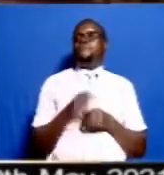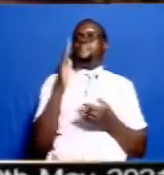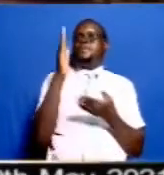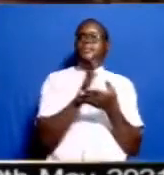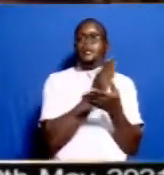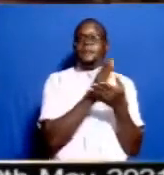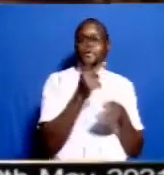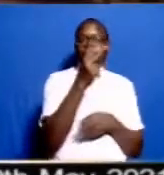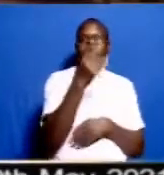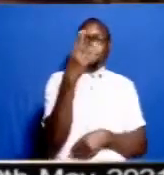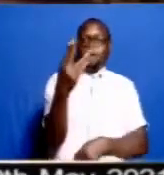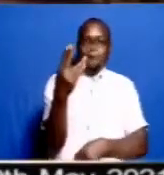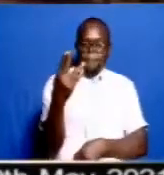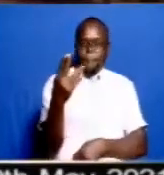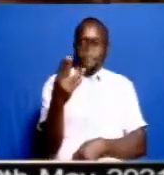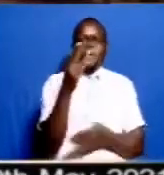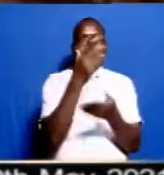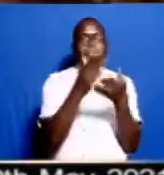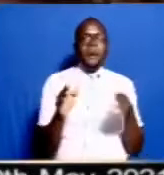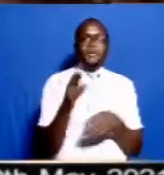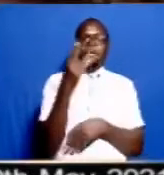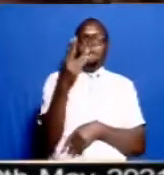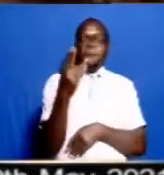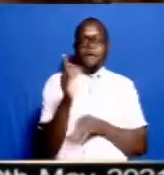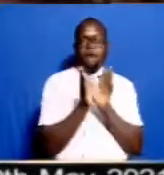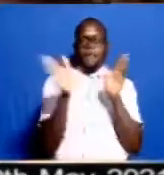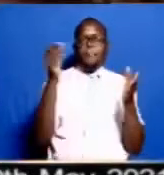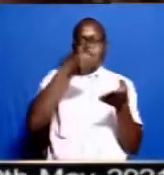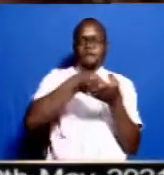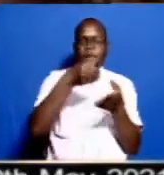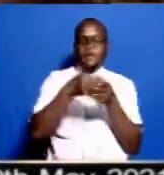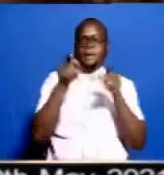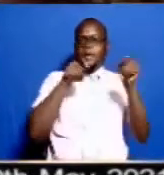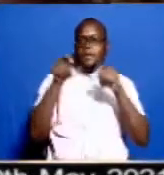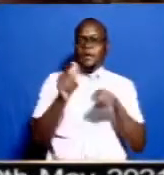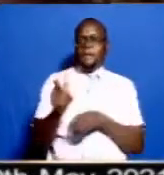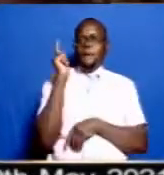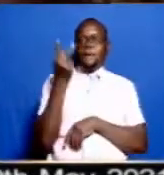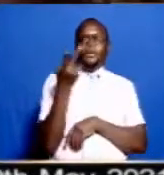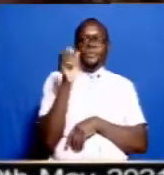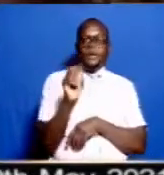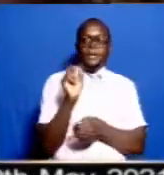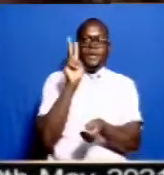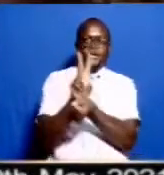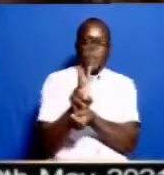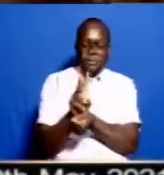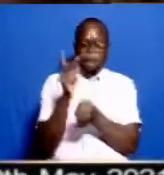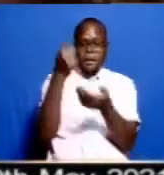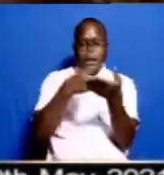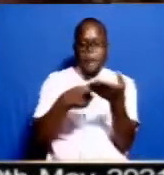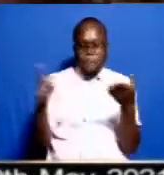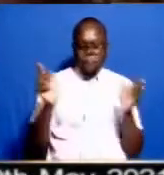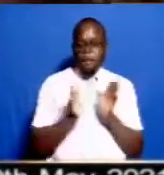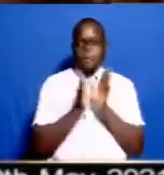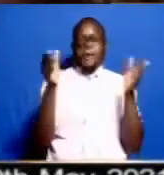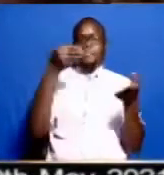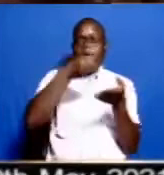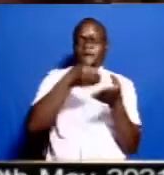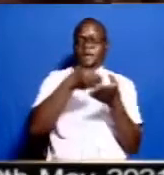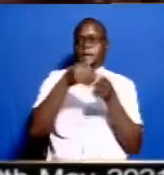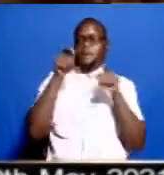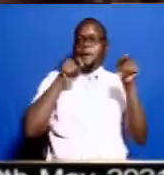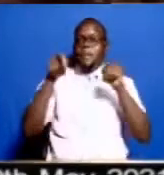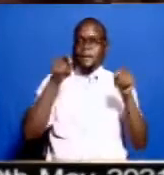Section 24, Subsection 4 of the Public Finance Management Act 2012, approves the Public Finance